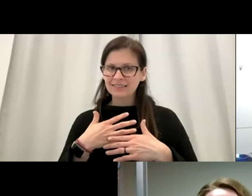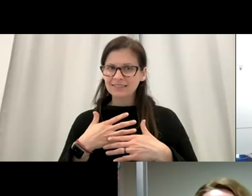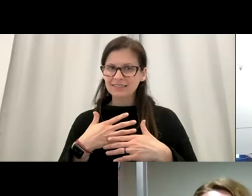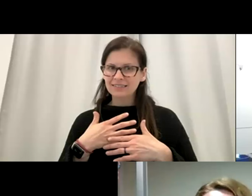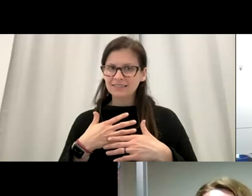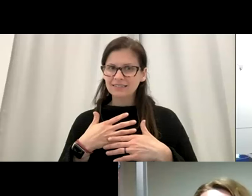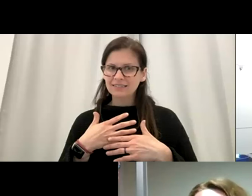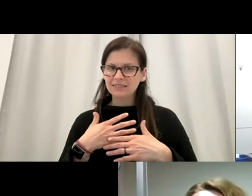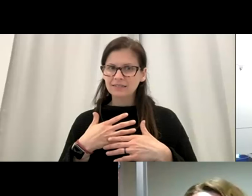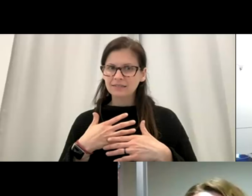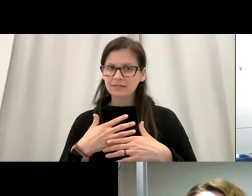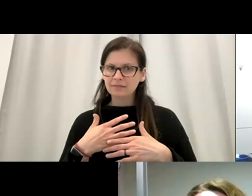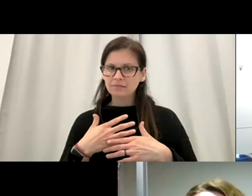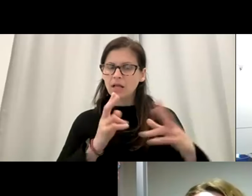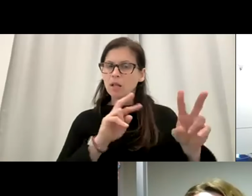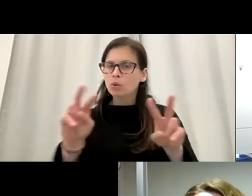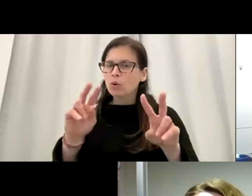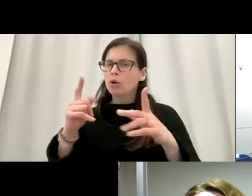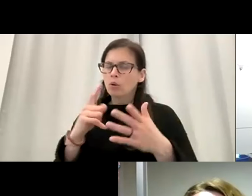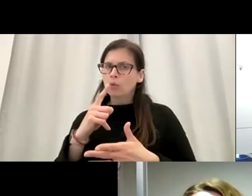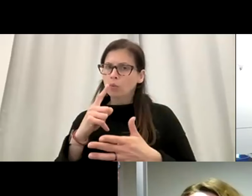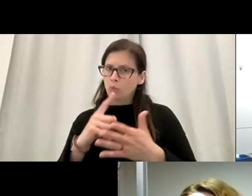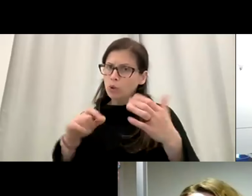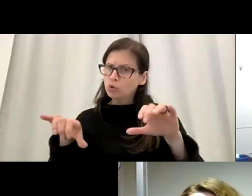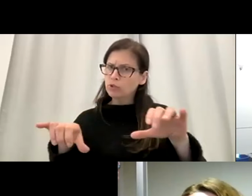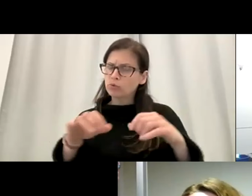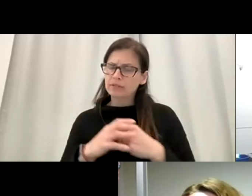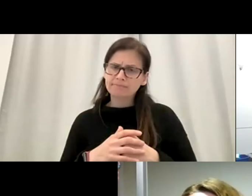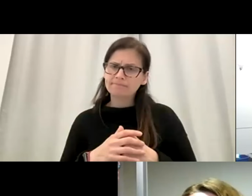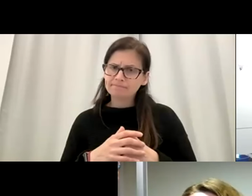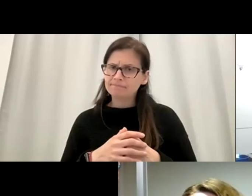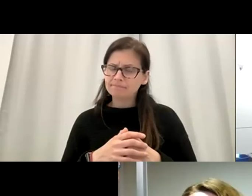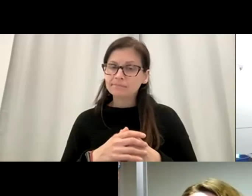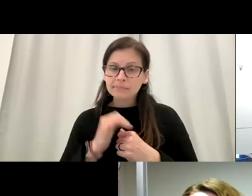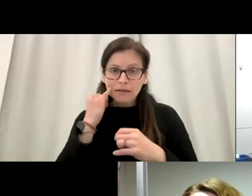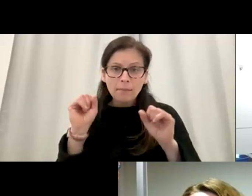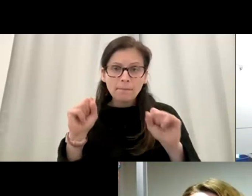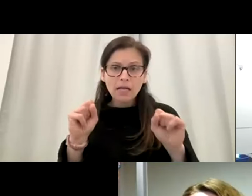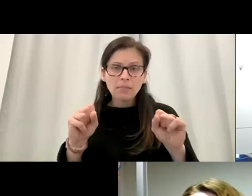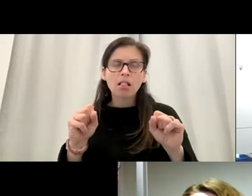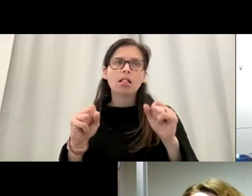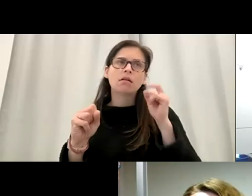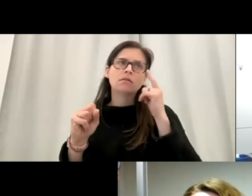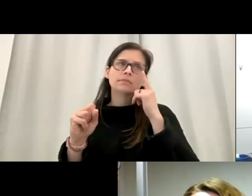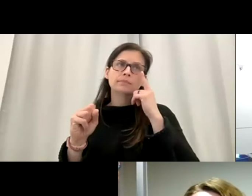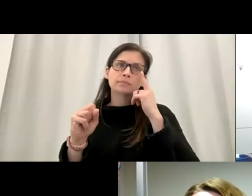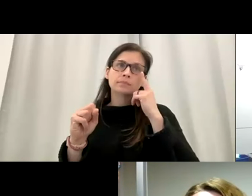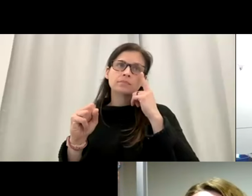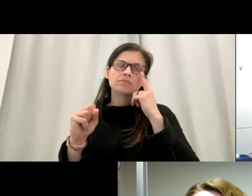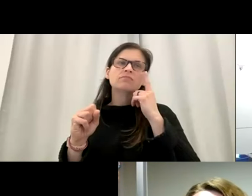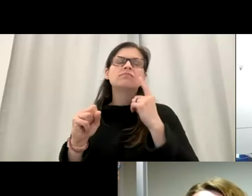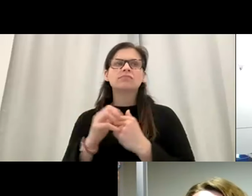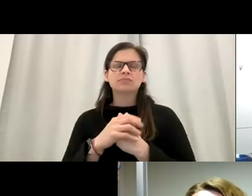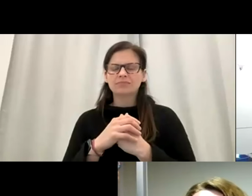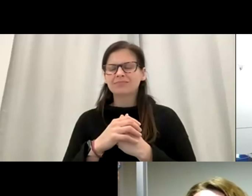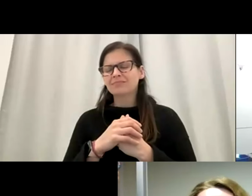And look at what you're going to be taking on. And if possible, if it isn't, you know, a really